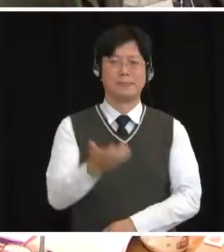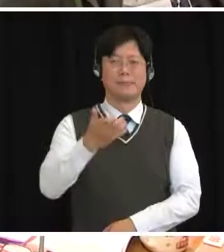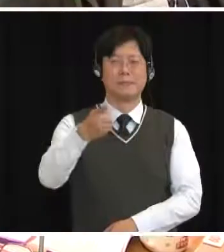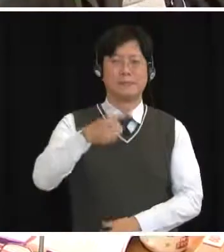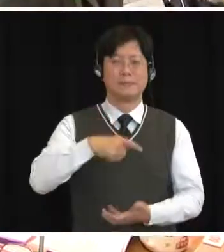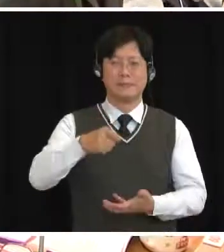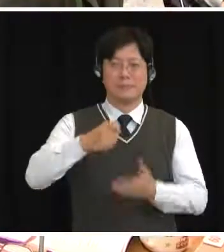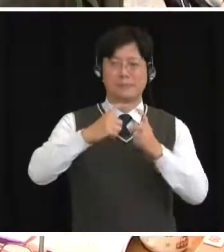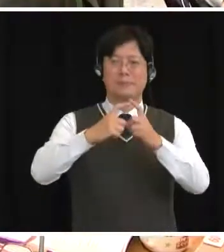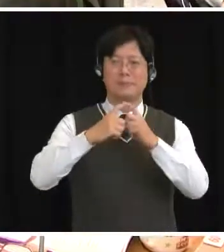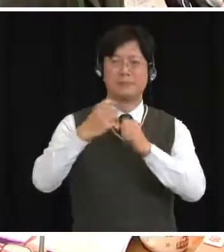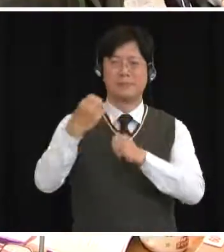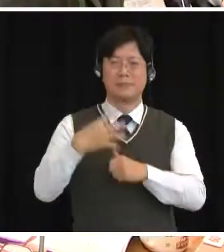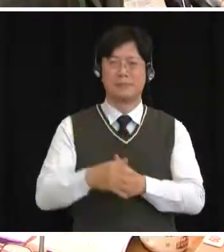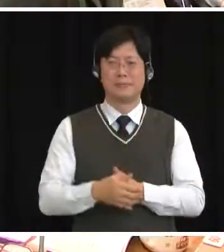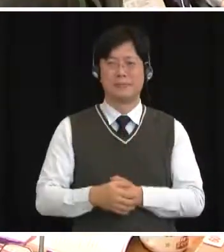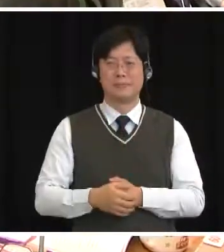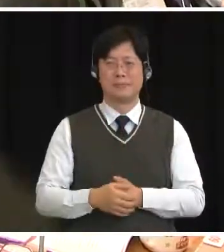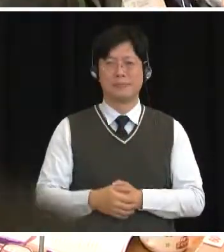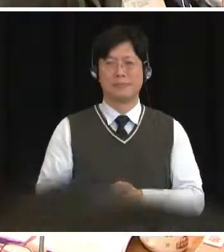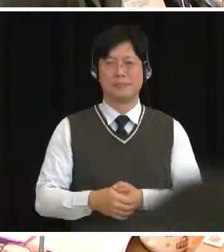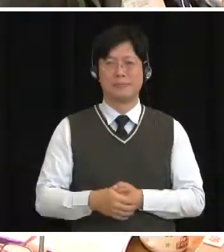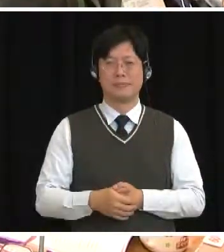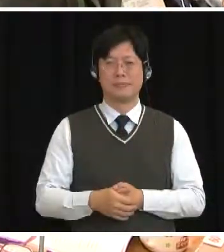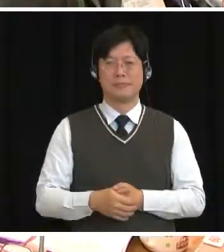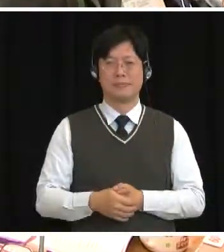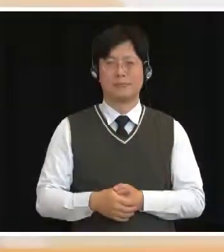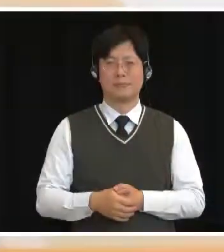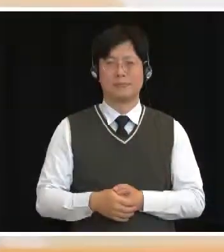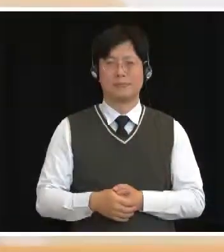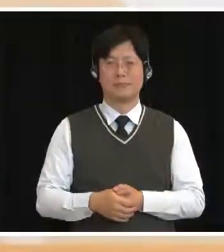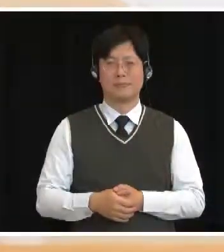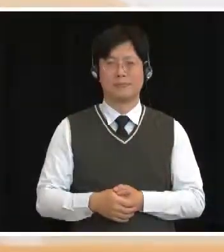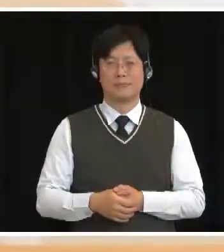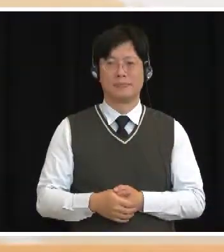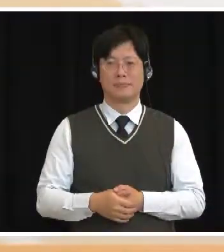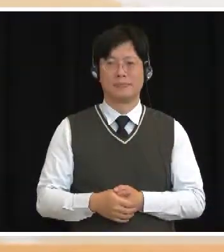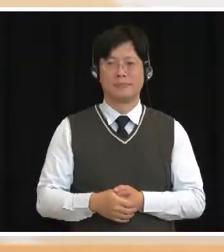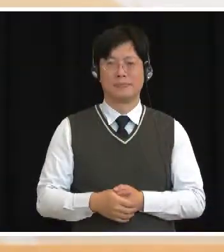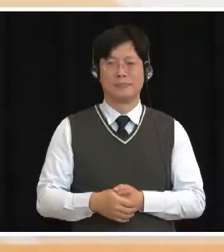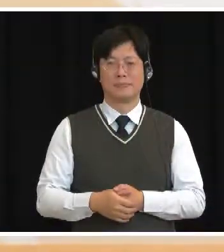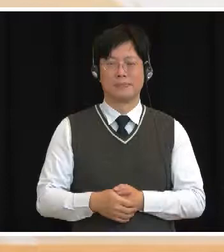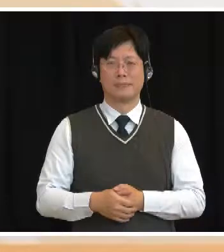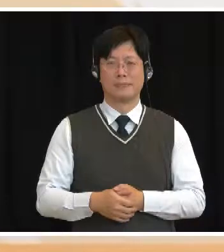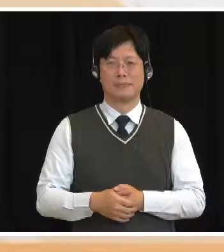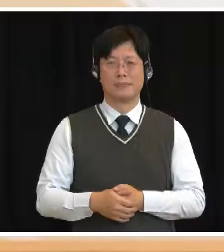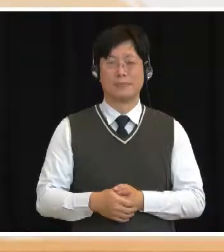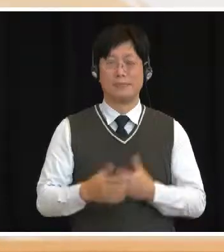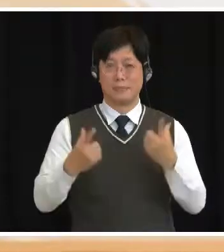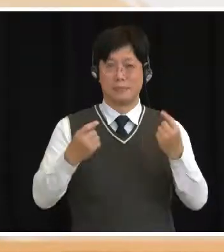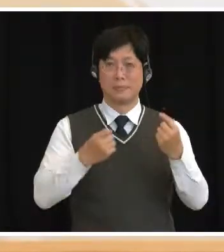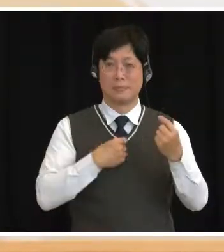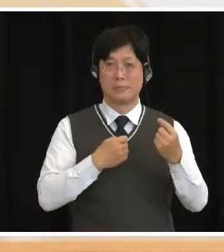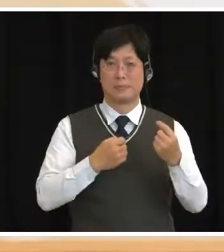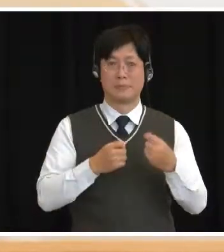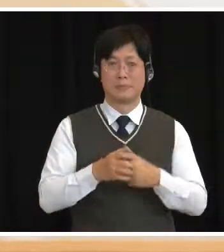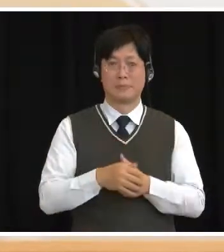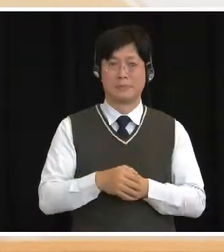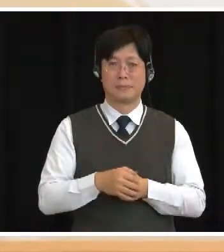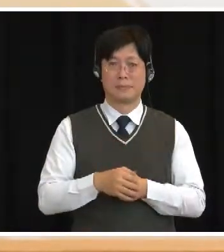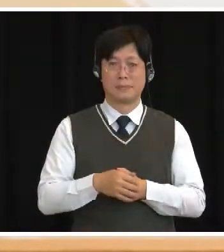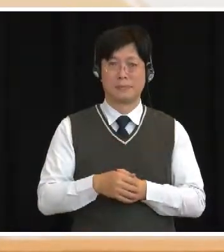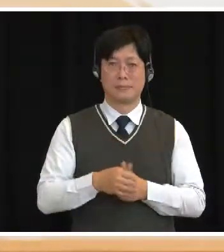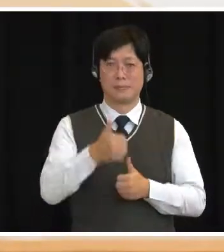the ministers, particular Minister of Justice and Education and representative